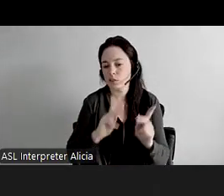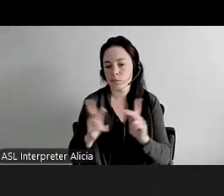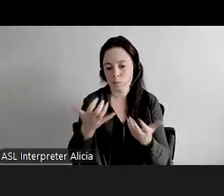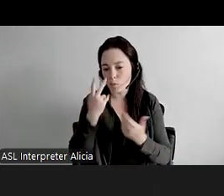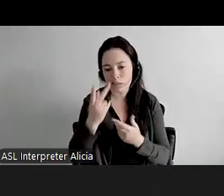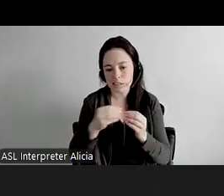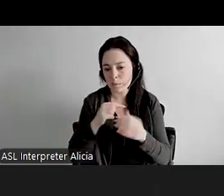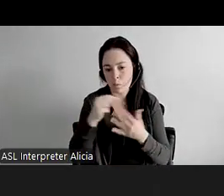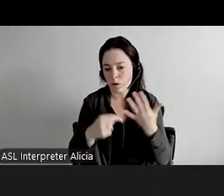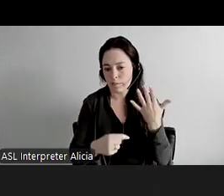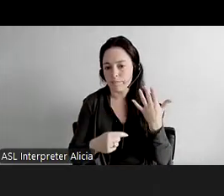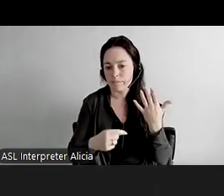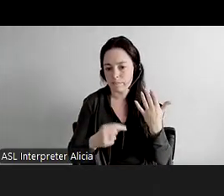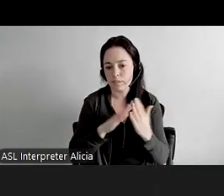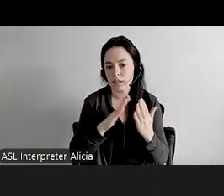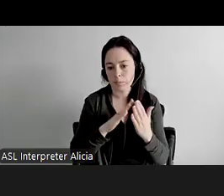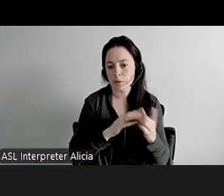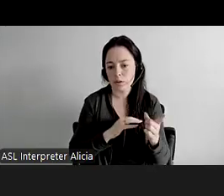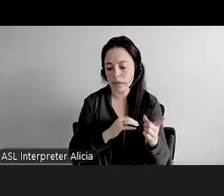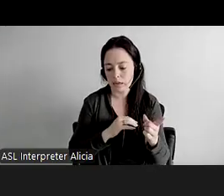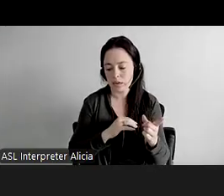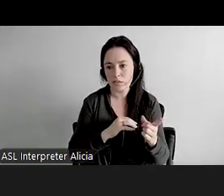of in their community.